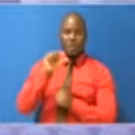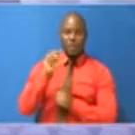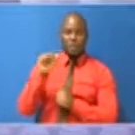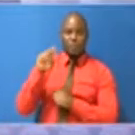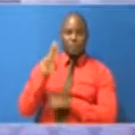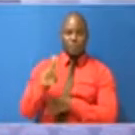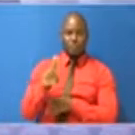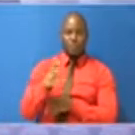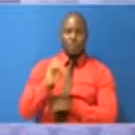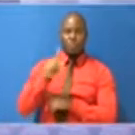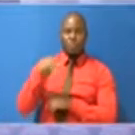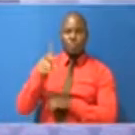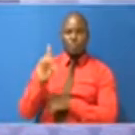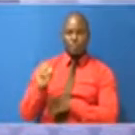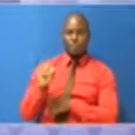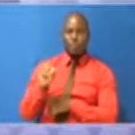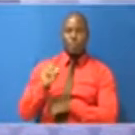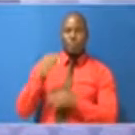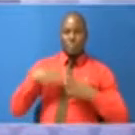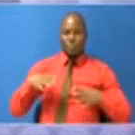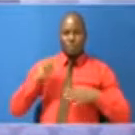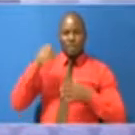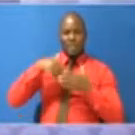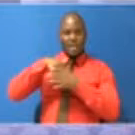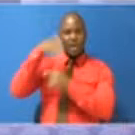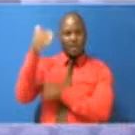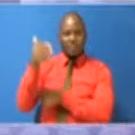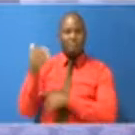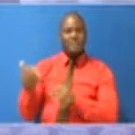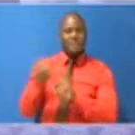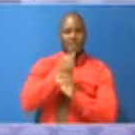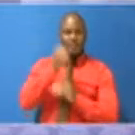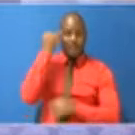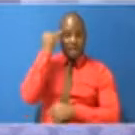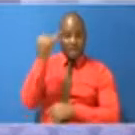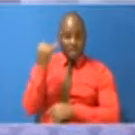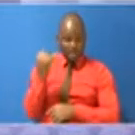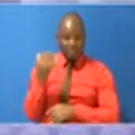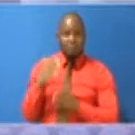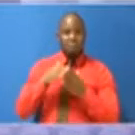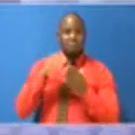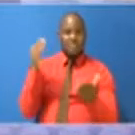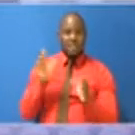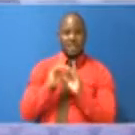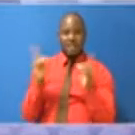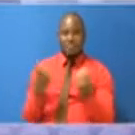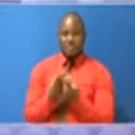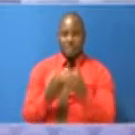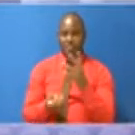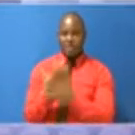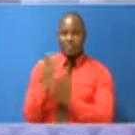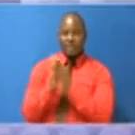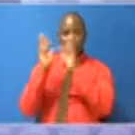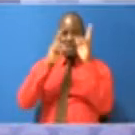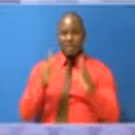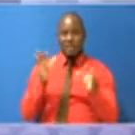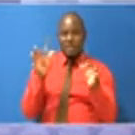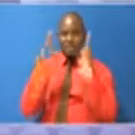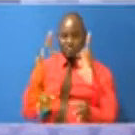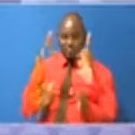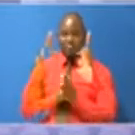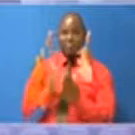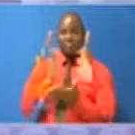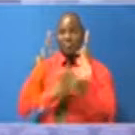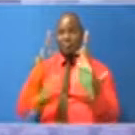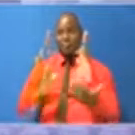oppondo the kenyans out there who are willing so we must get creative um there's a ppp department that has been set up in the international treasury there's